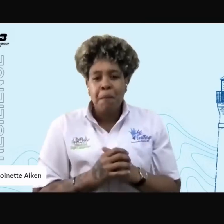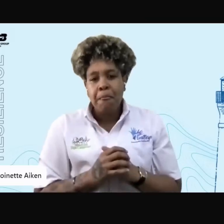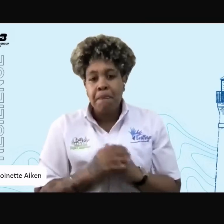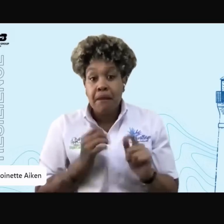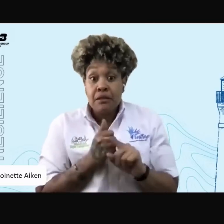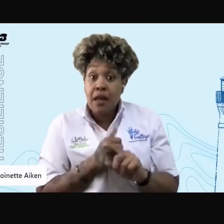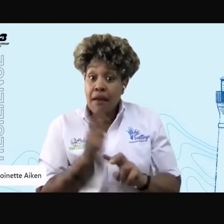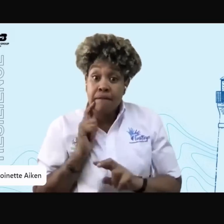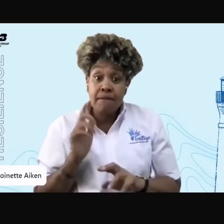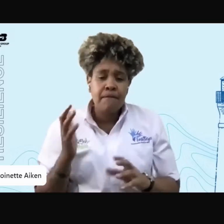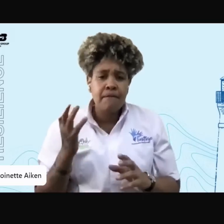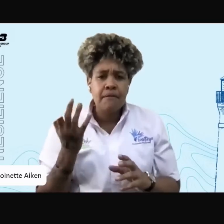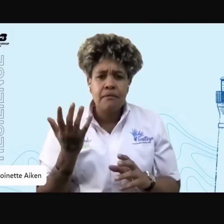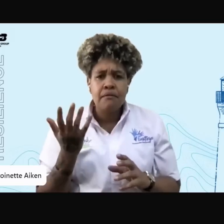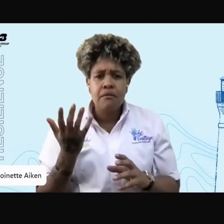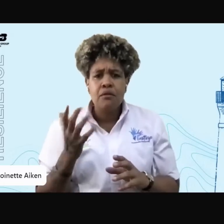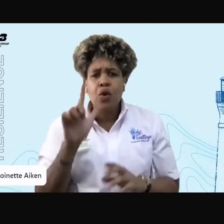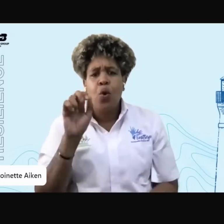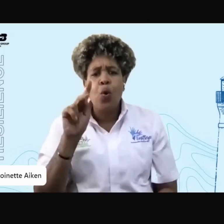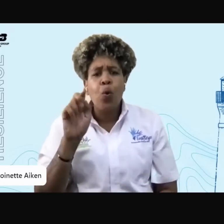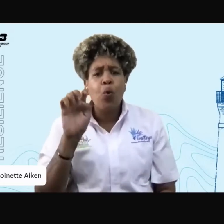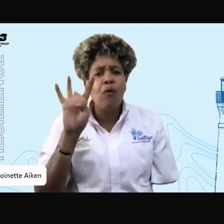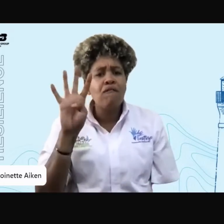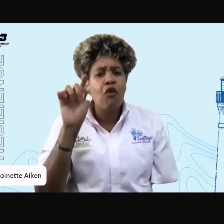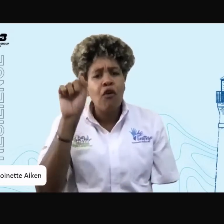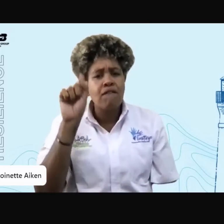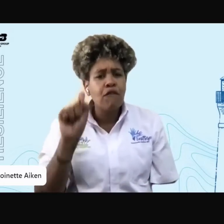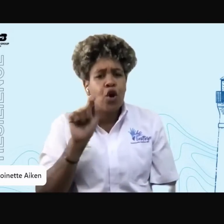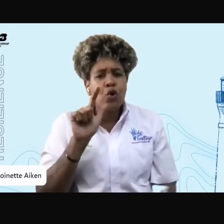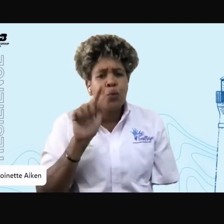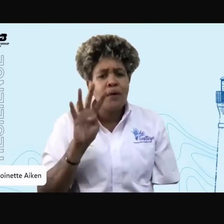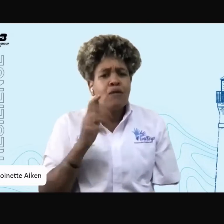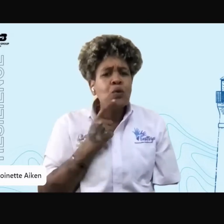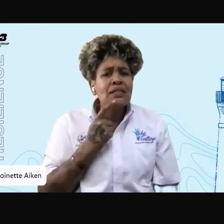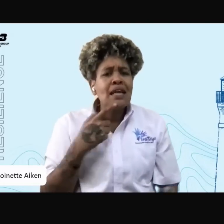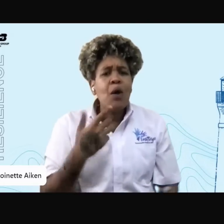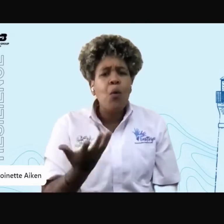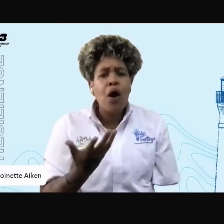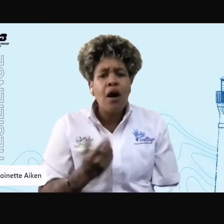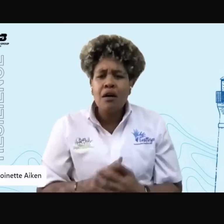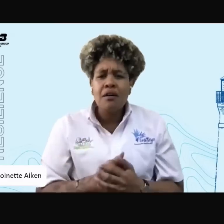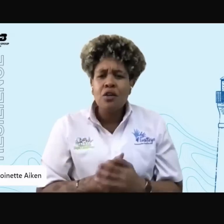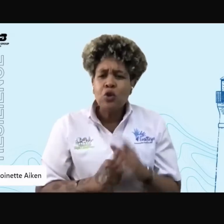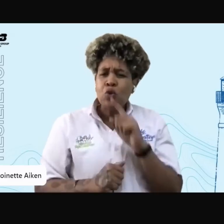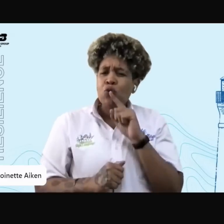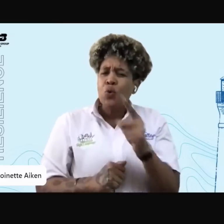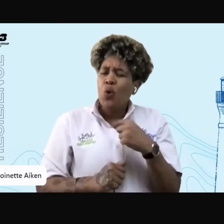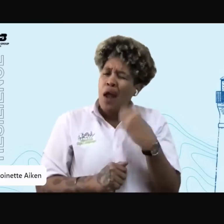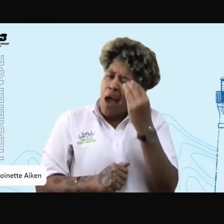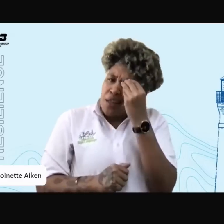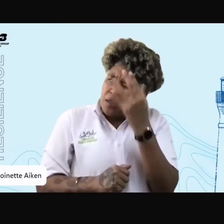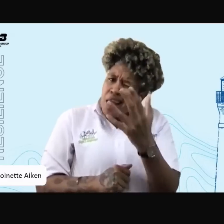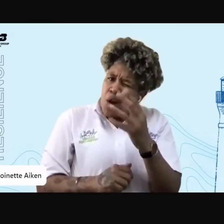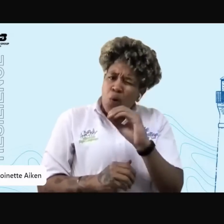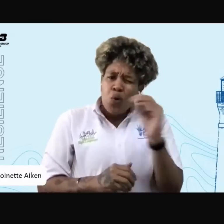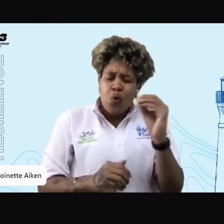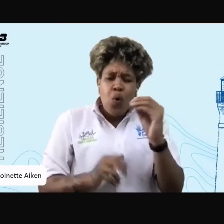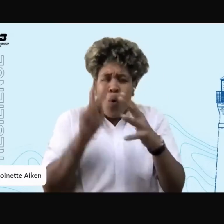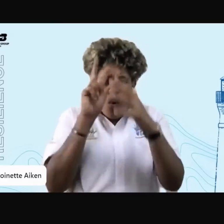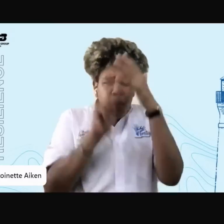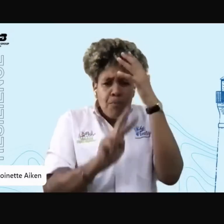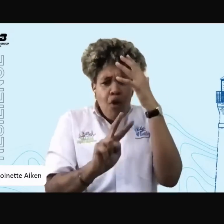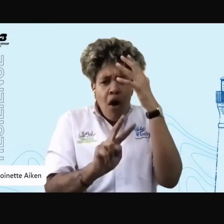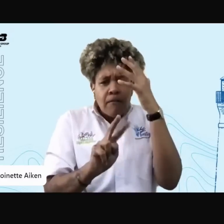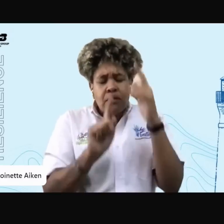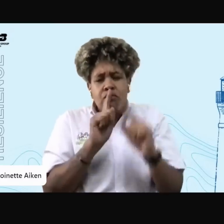Luke 4, verse 24. Truly I tell you, no prophet is